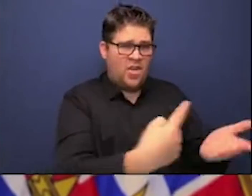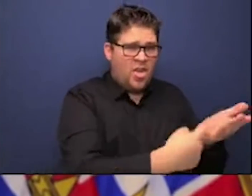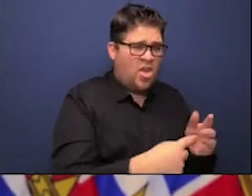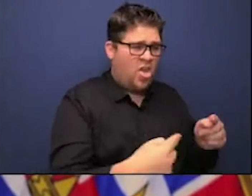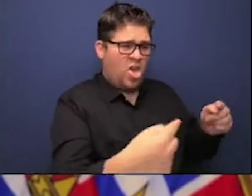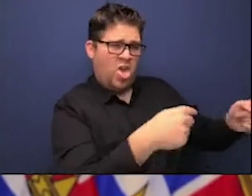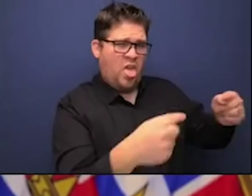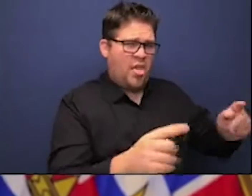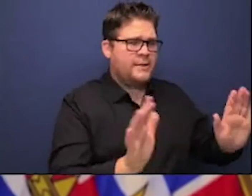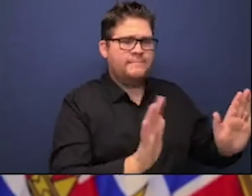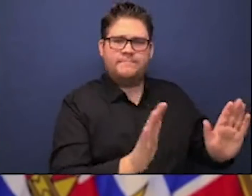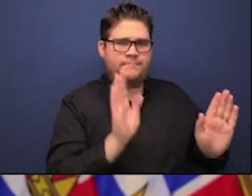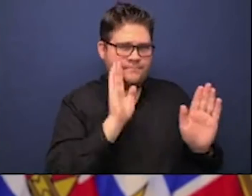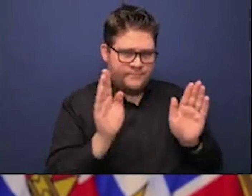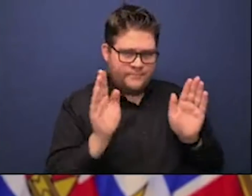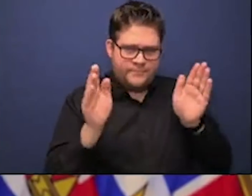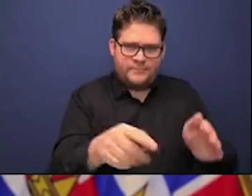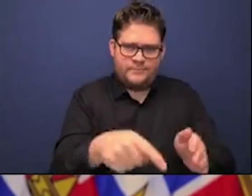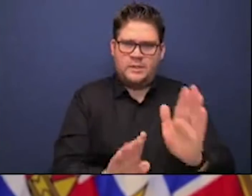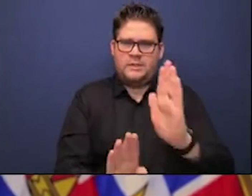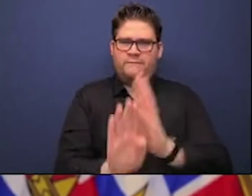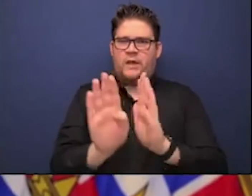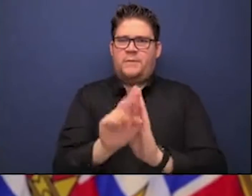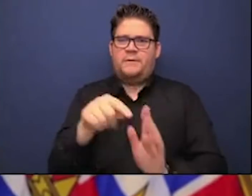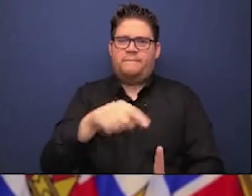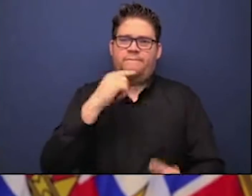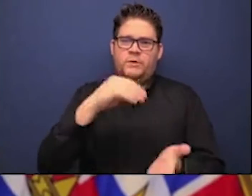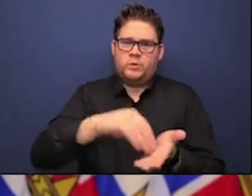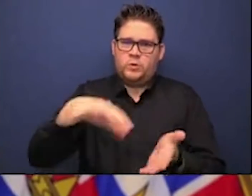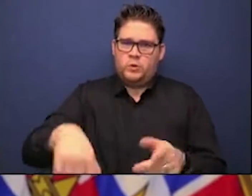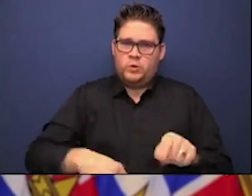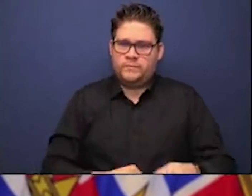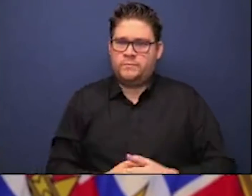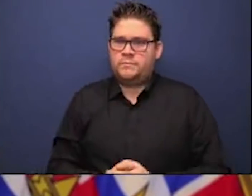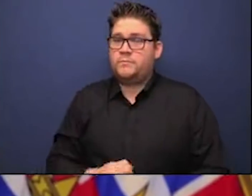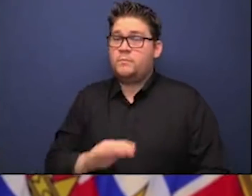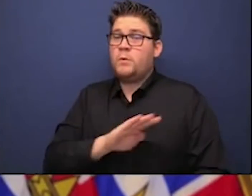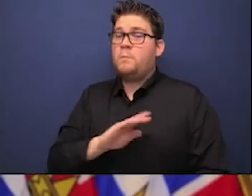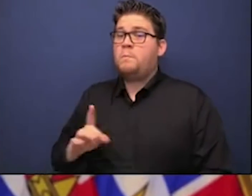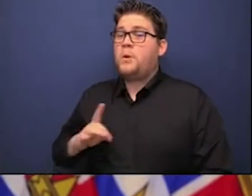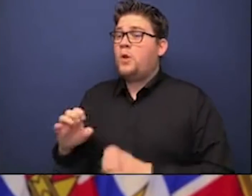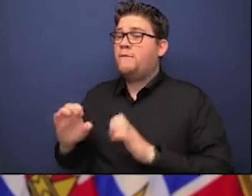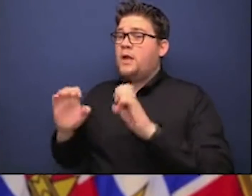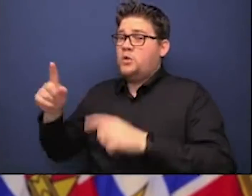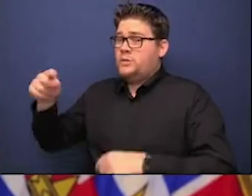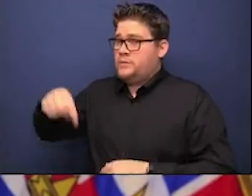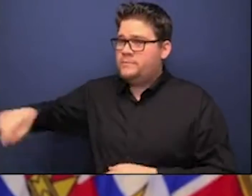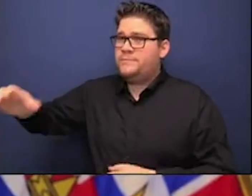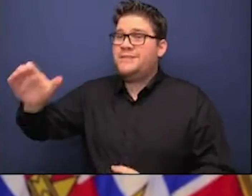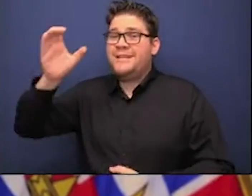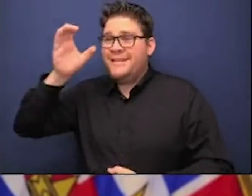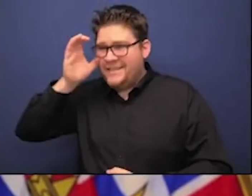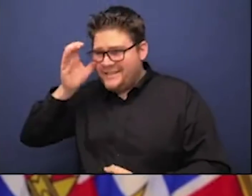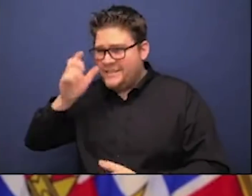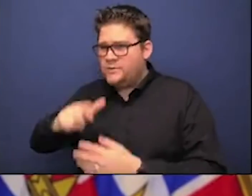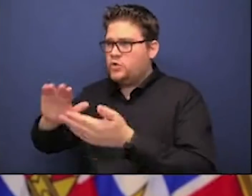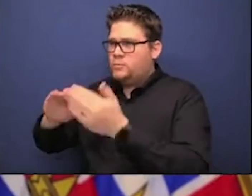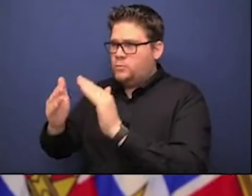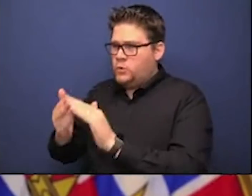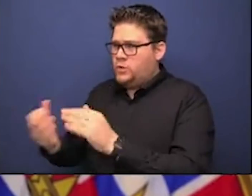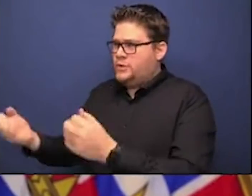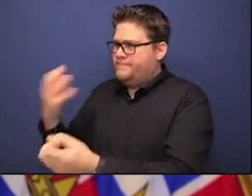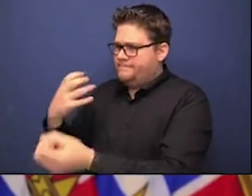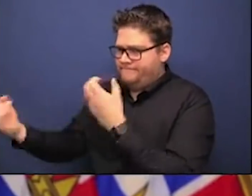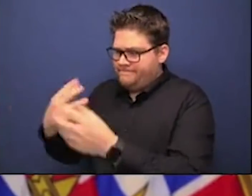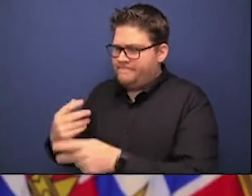of education are listening to their communities and being thoughtful during this complex time. Working together constructively